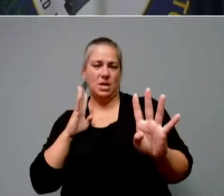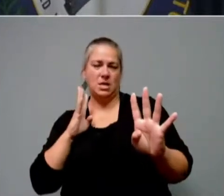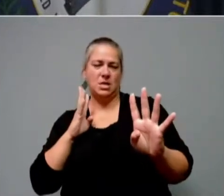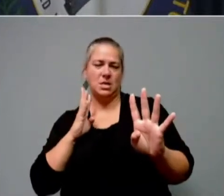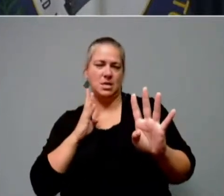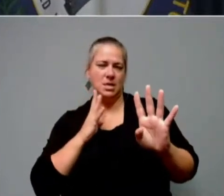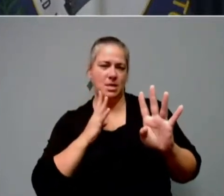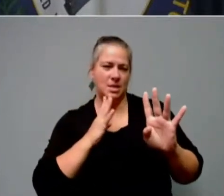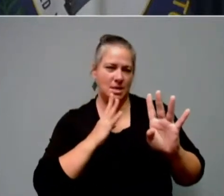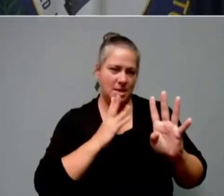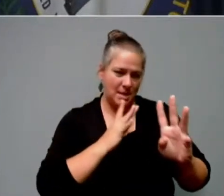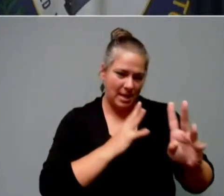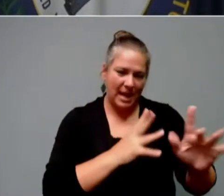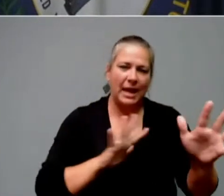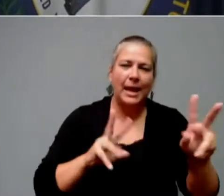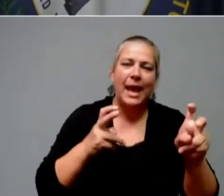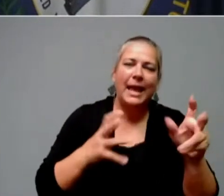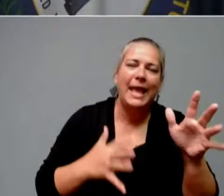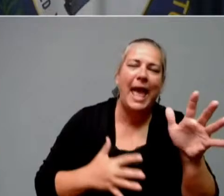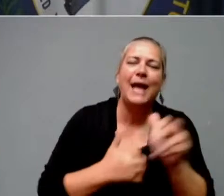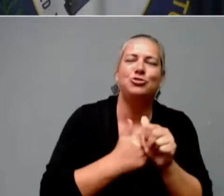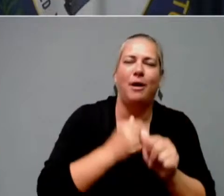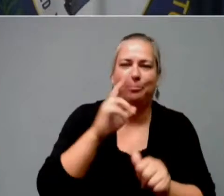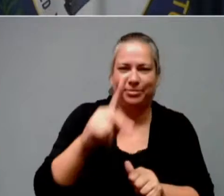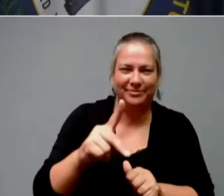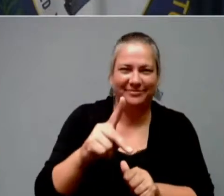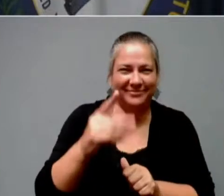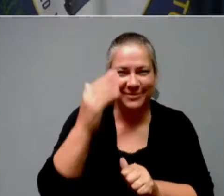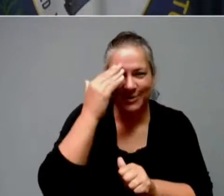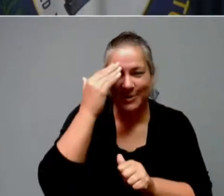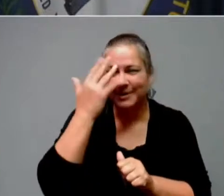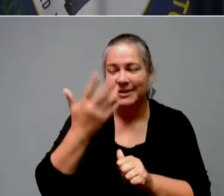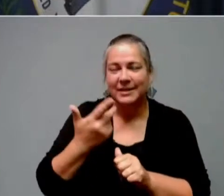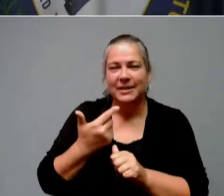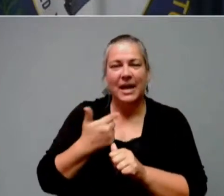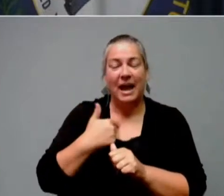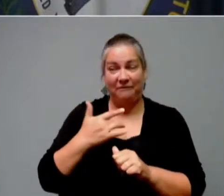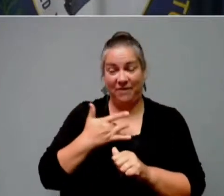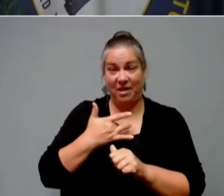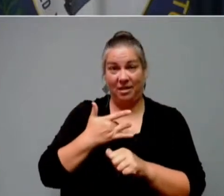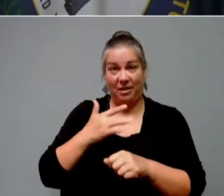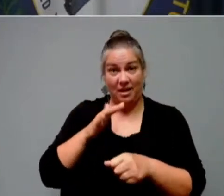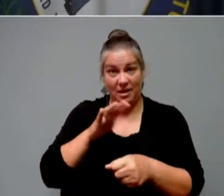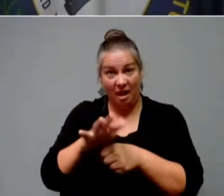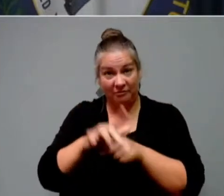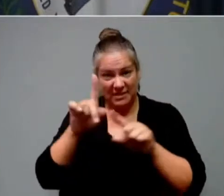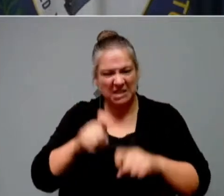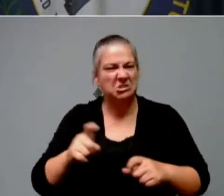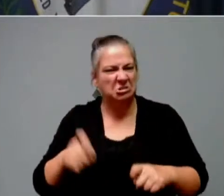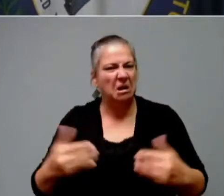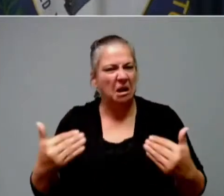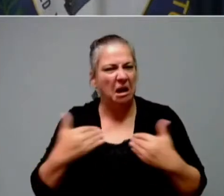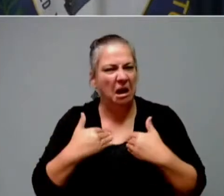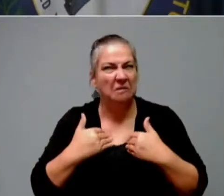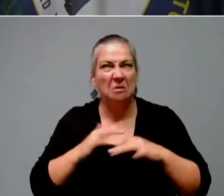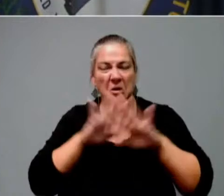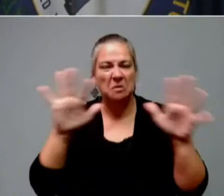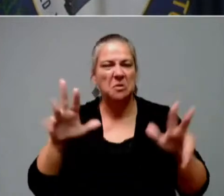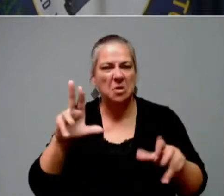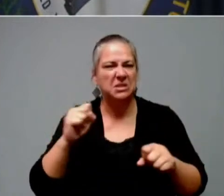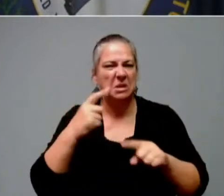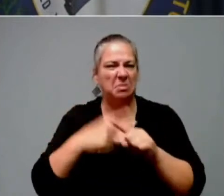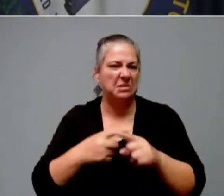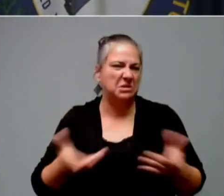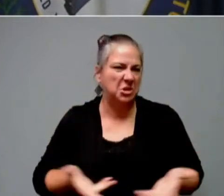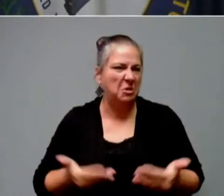about overall testing capabilities or shortages in the country or here.